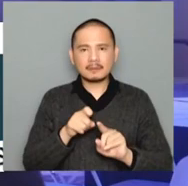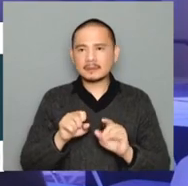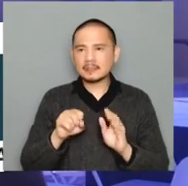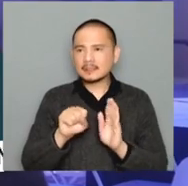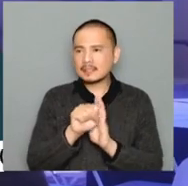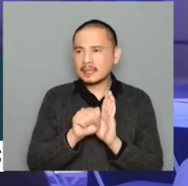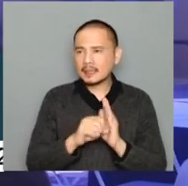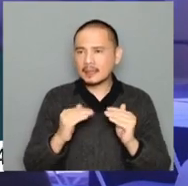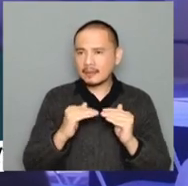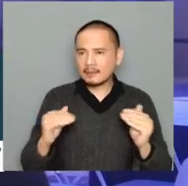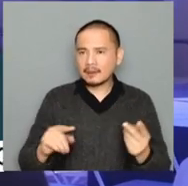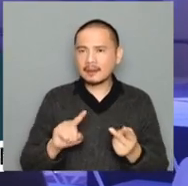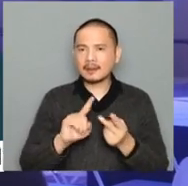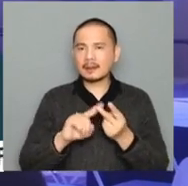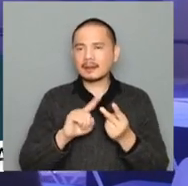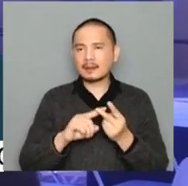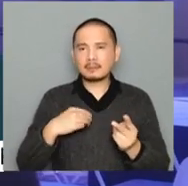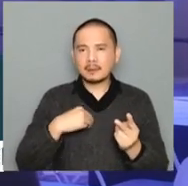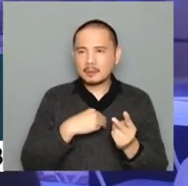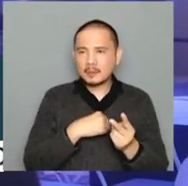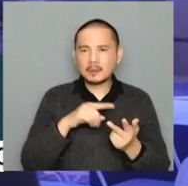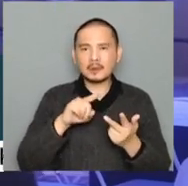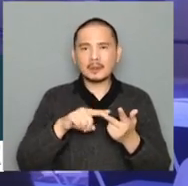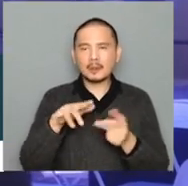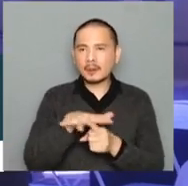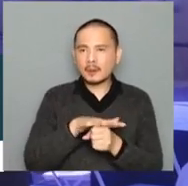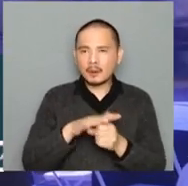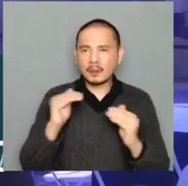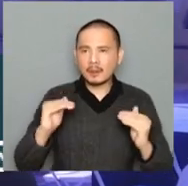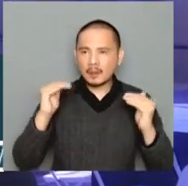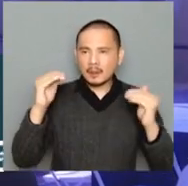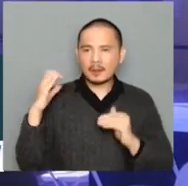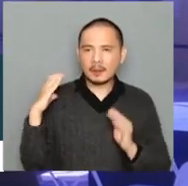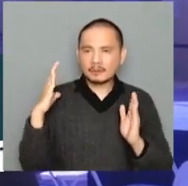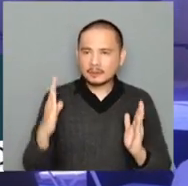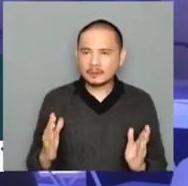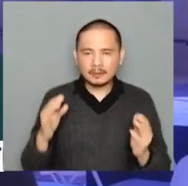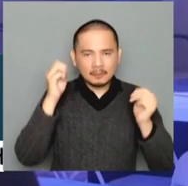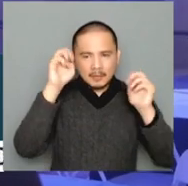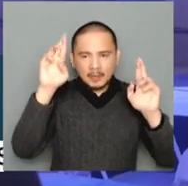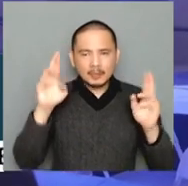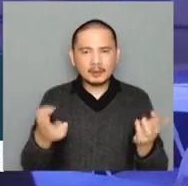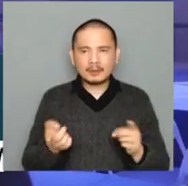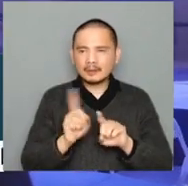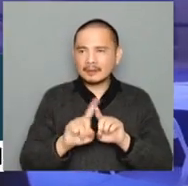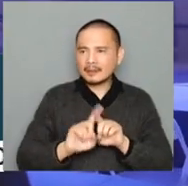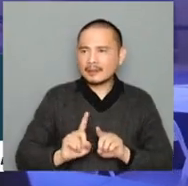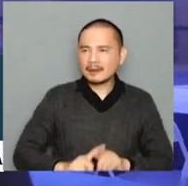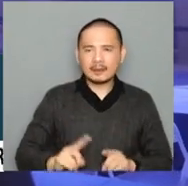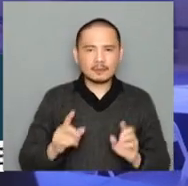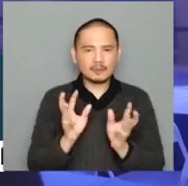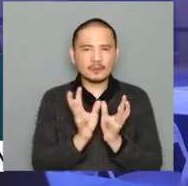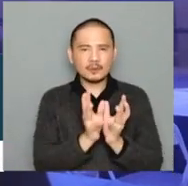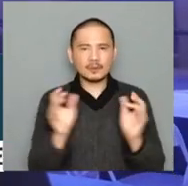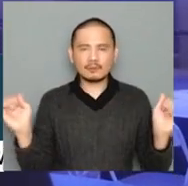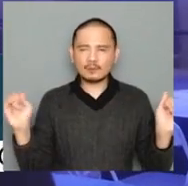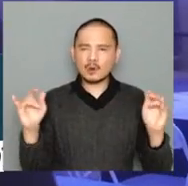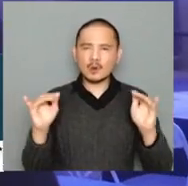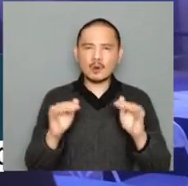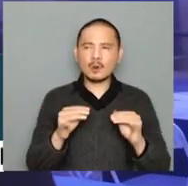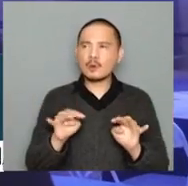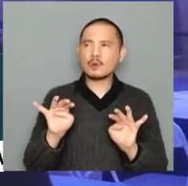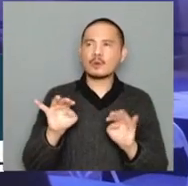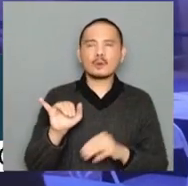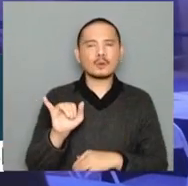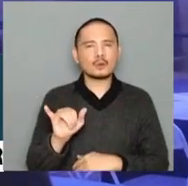members to local level council members, the mayor, and then the entire community that came out. It's a great celebration